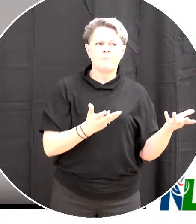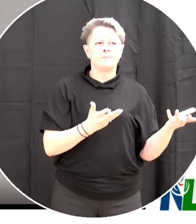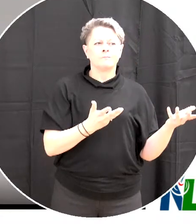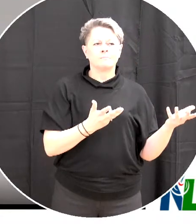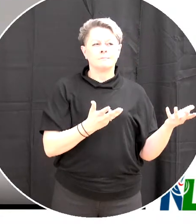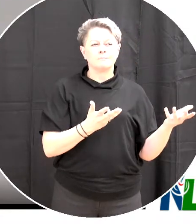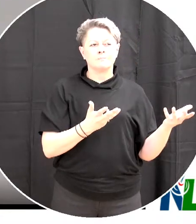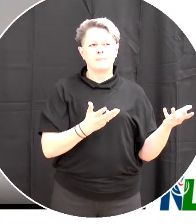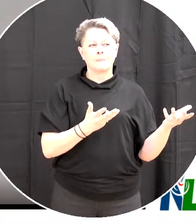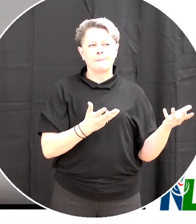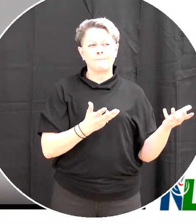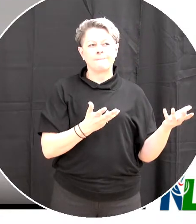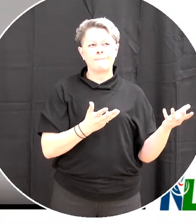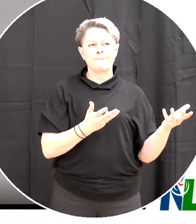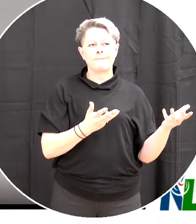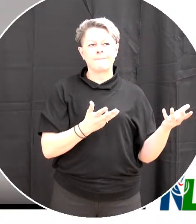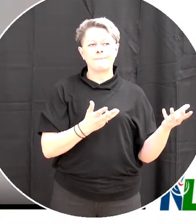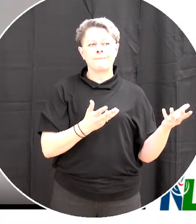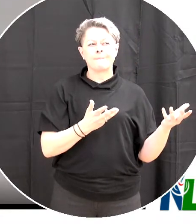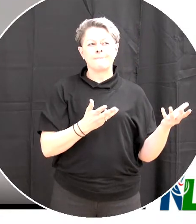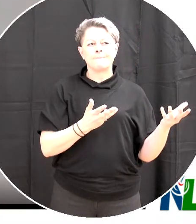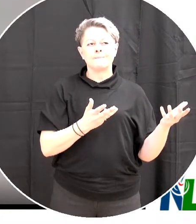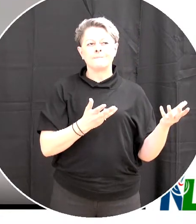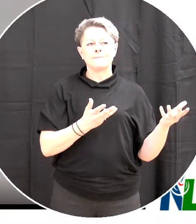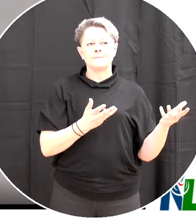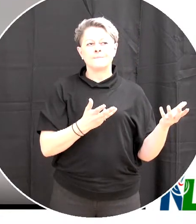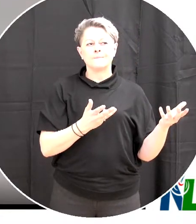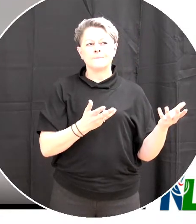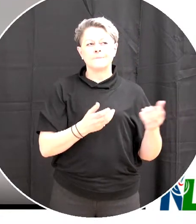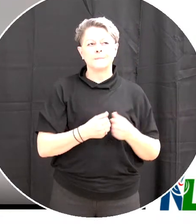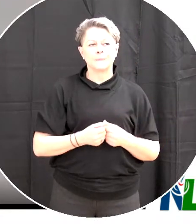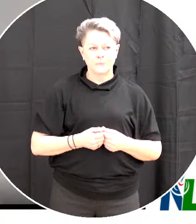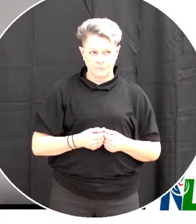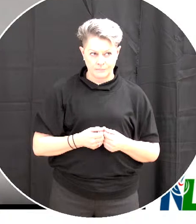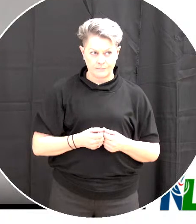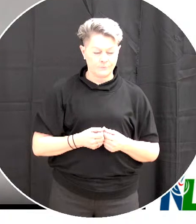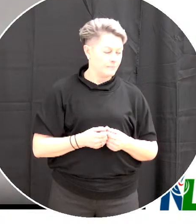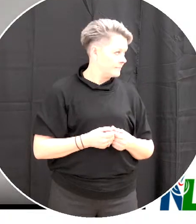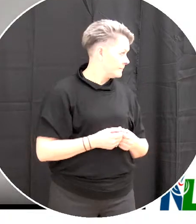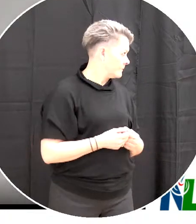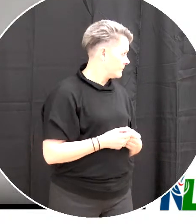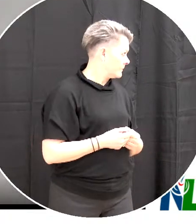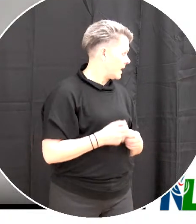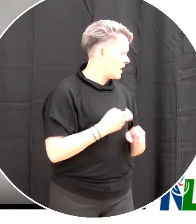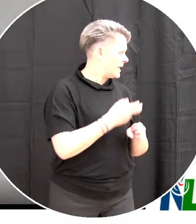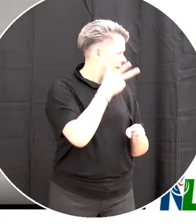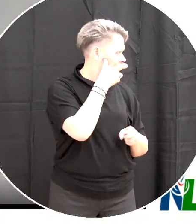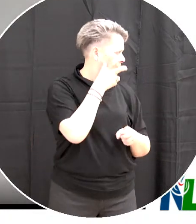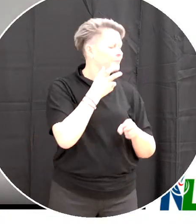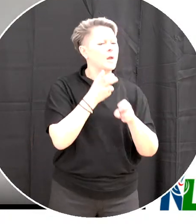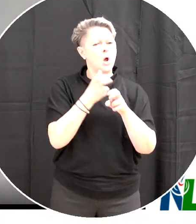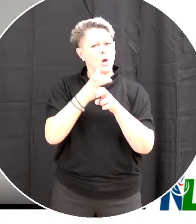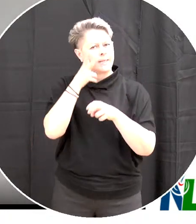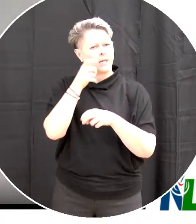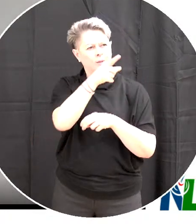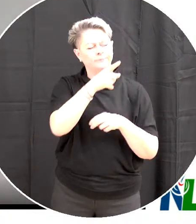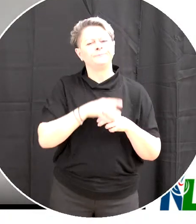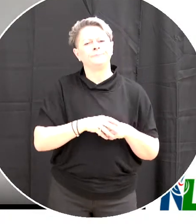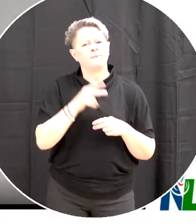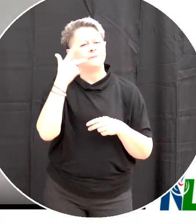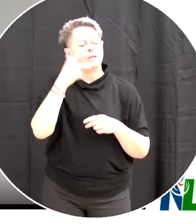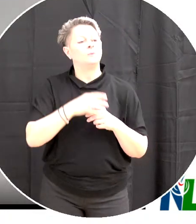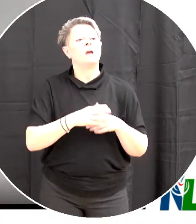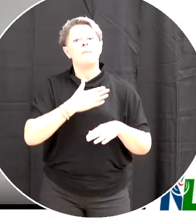them the opportunity to work asynchronously, sometimes that is becoming code for like log off. So like in my